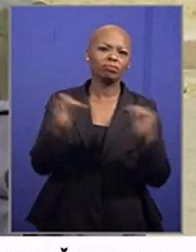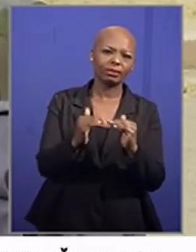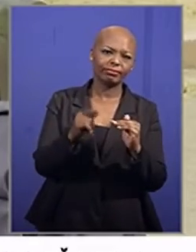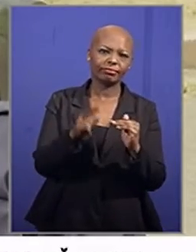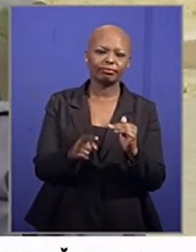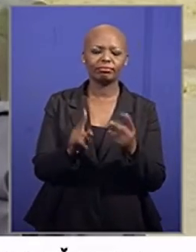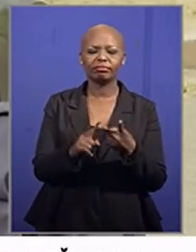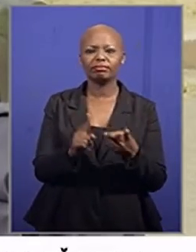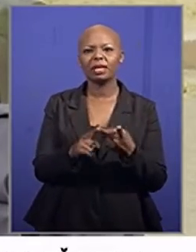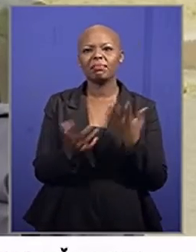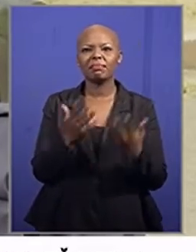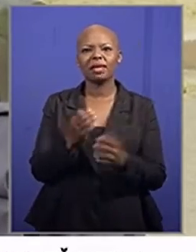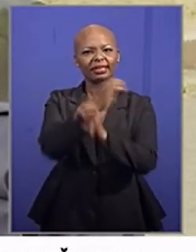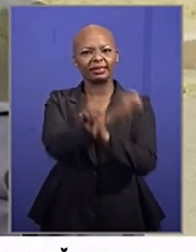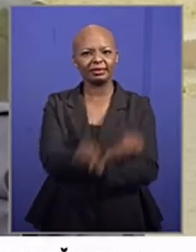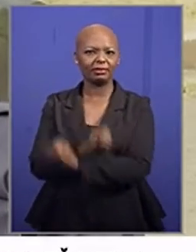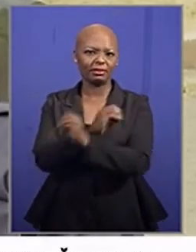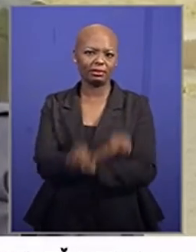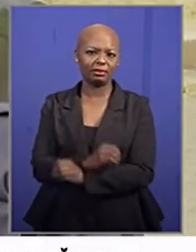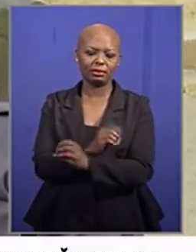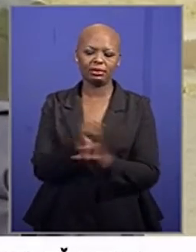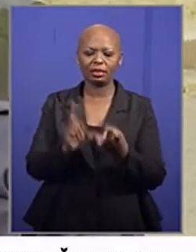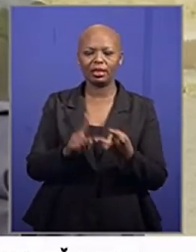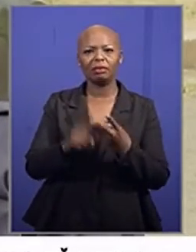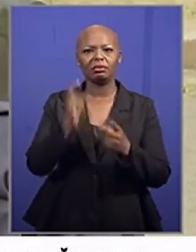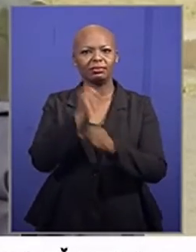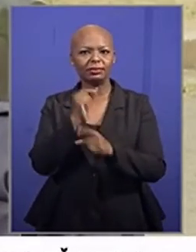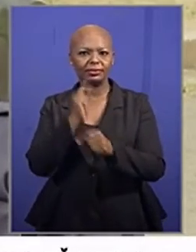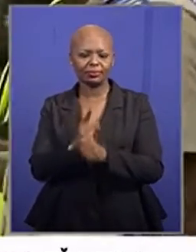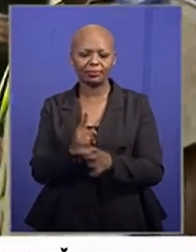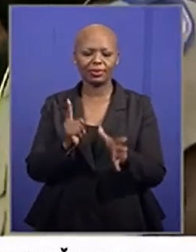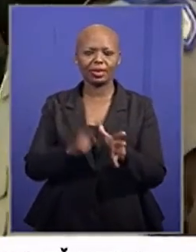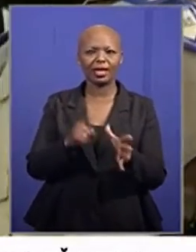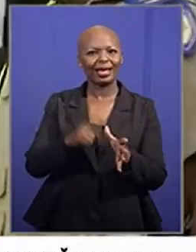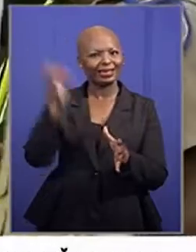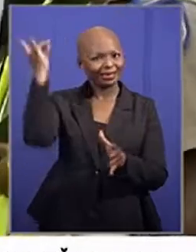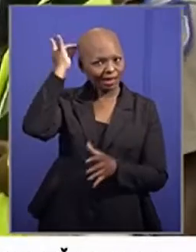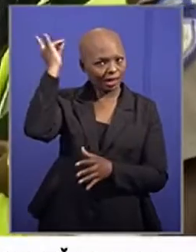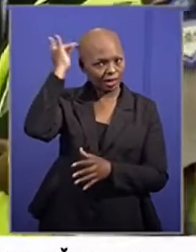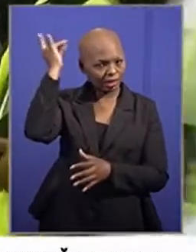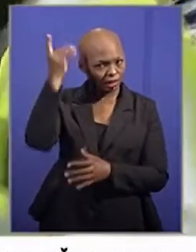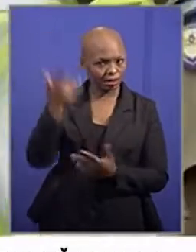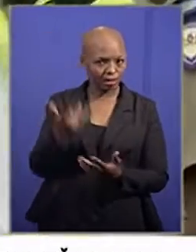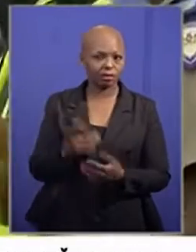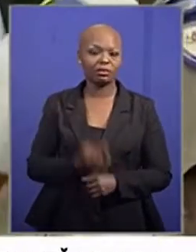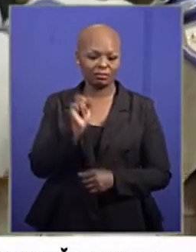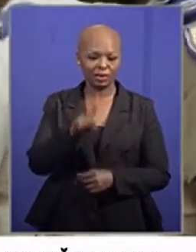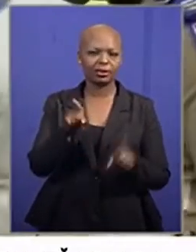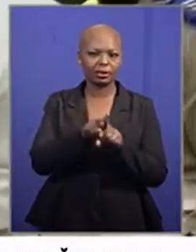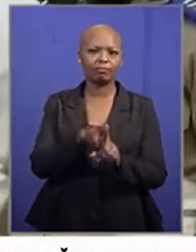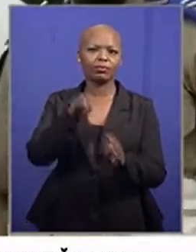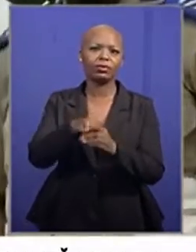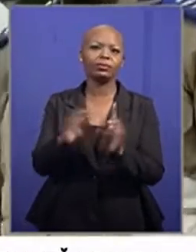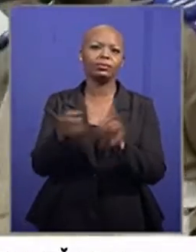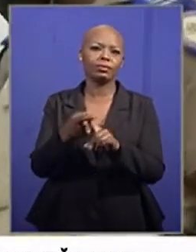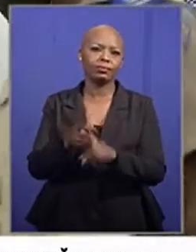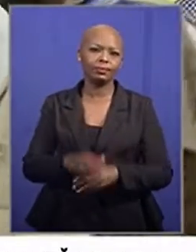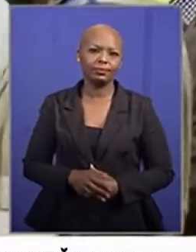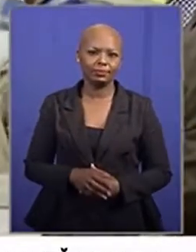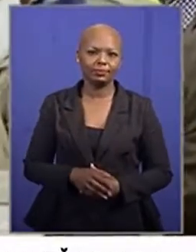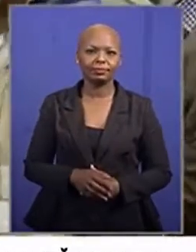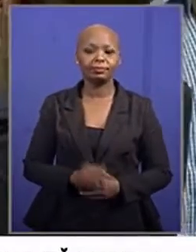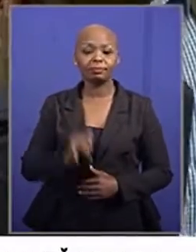light delivery vehicles, minibuses, and trucks. Mbalula a re lefapha la dipalangwa le tlile go ikuela tshwetso ya